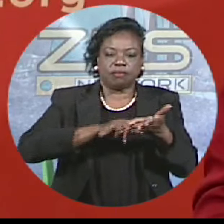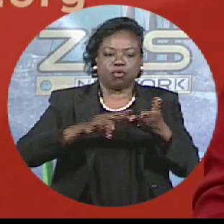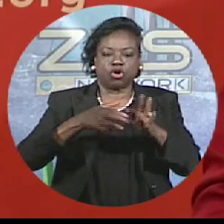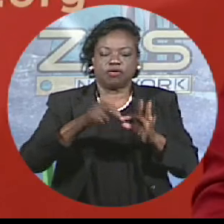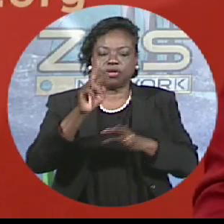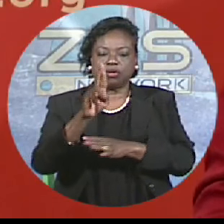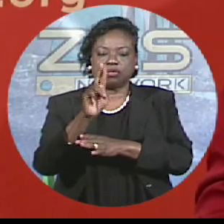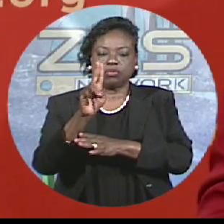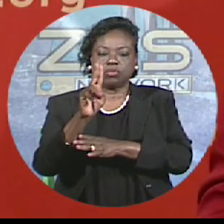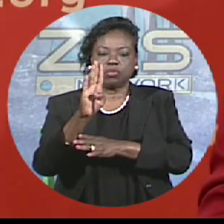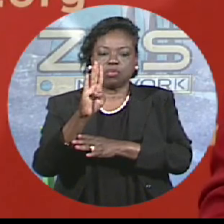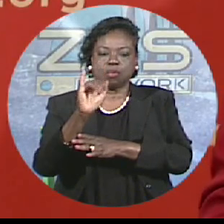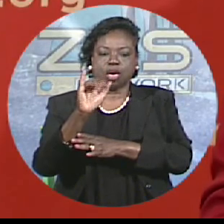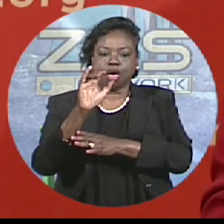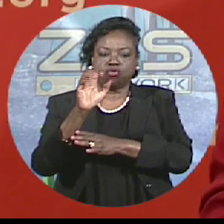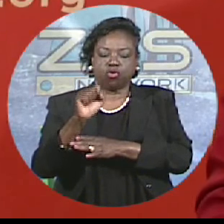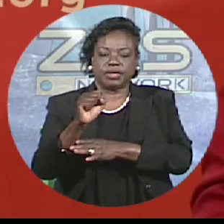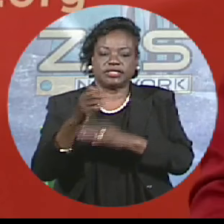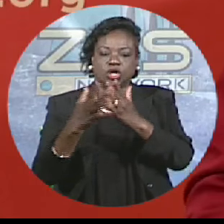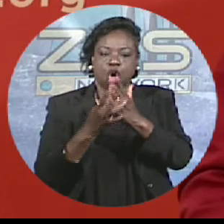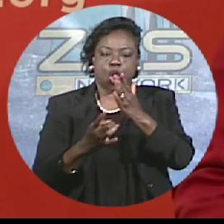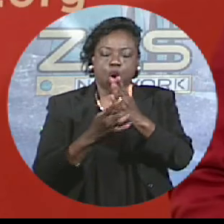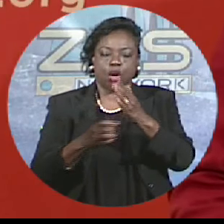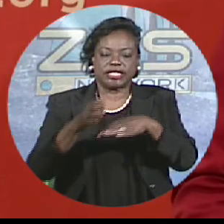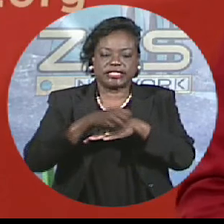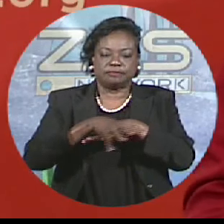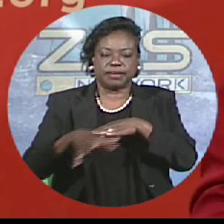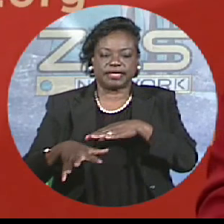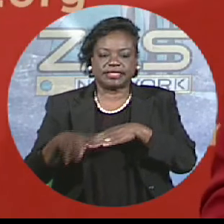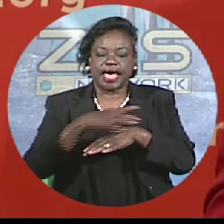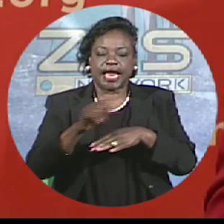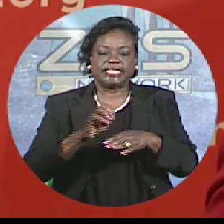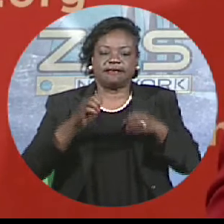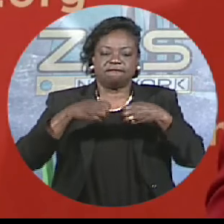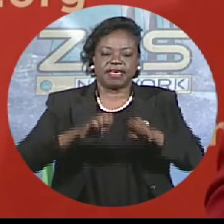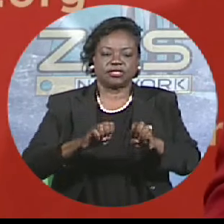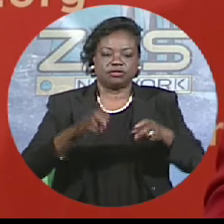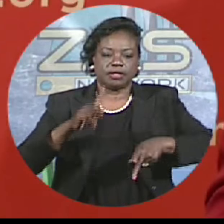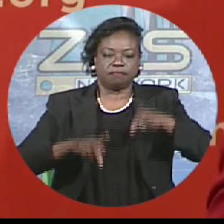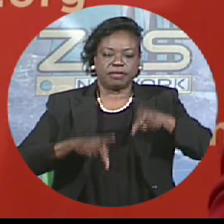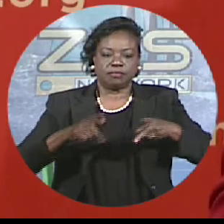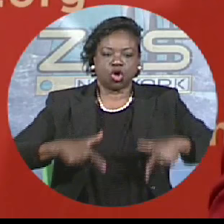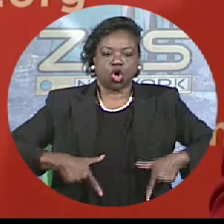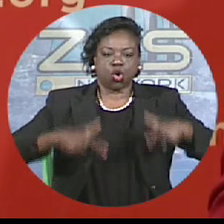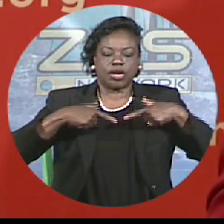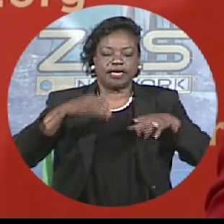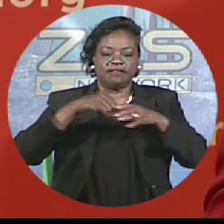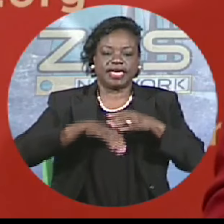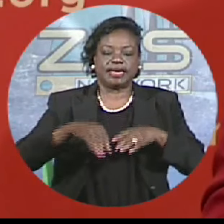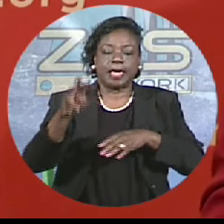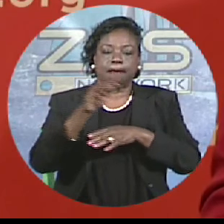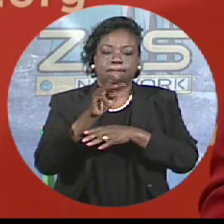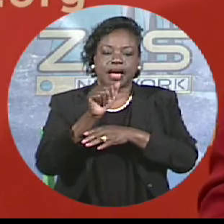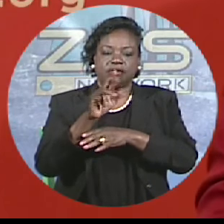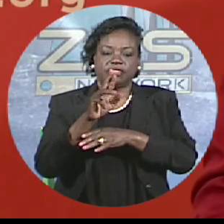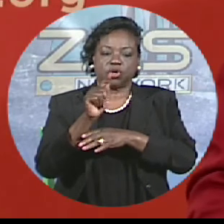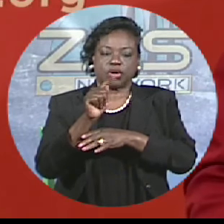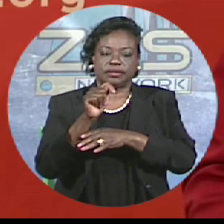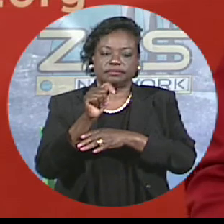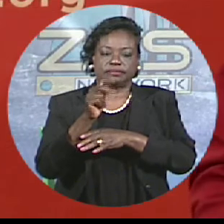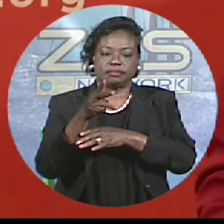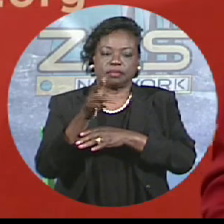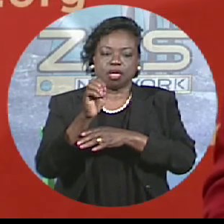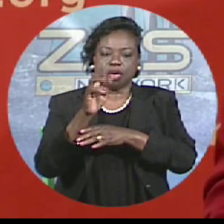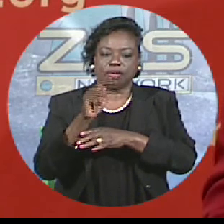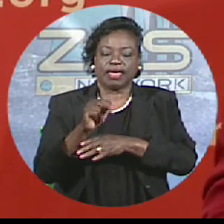spill and its effect on the residents of Marathon and neighboring communities.